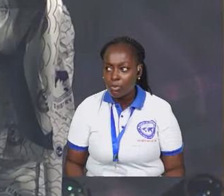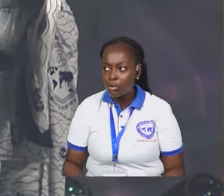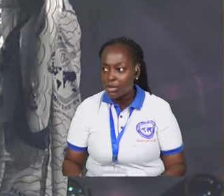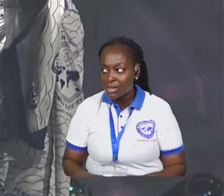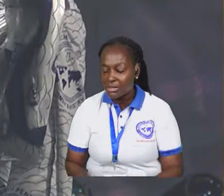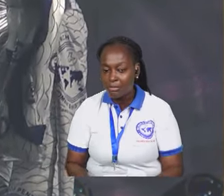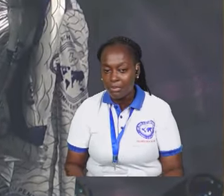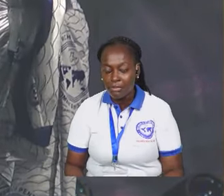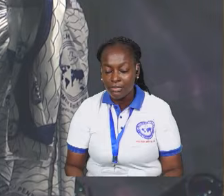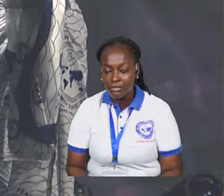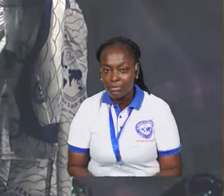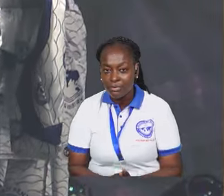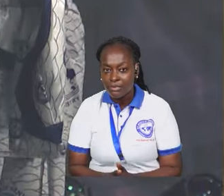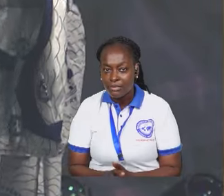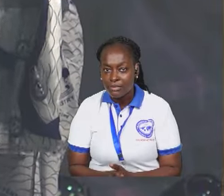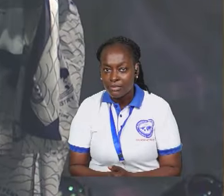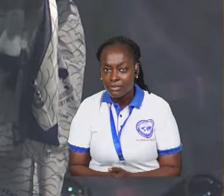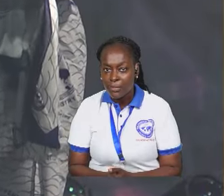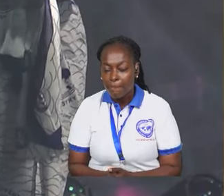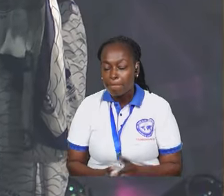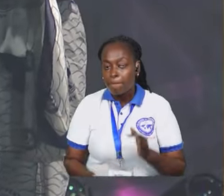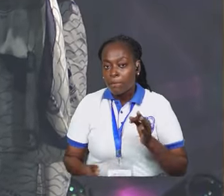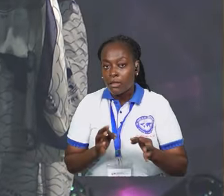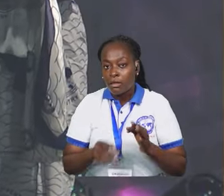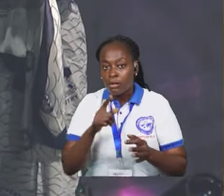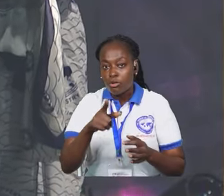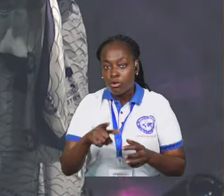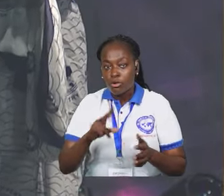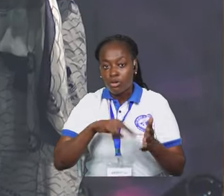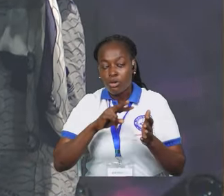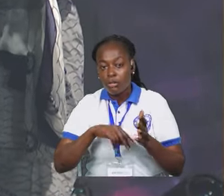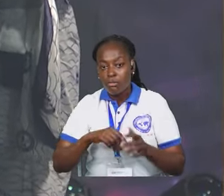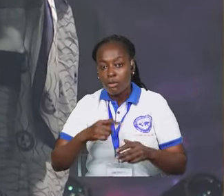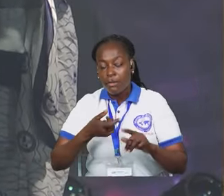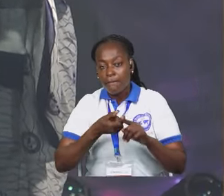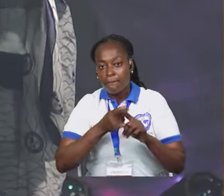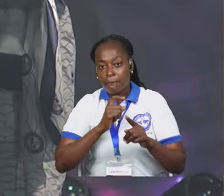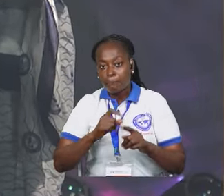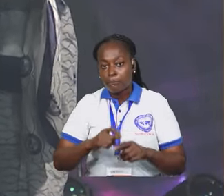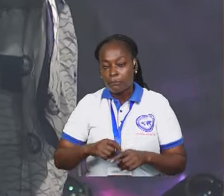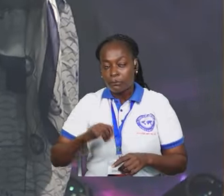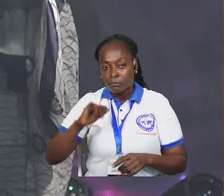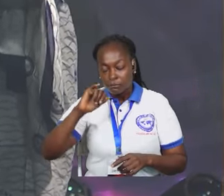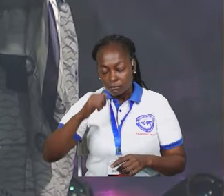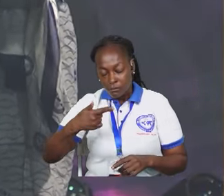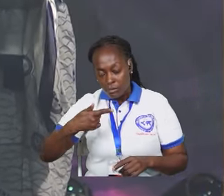If you read from verse 3 of Genesis chapter 8.